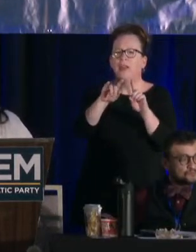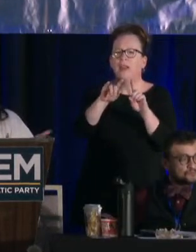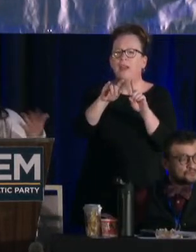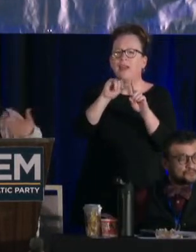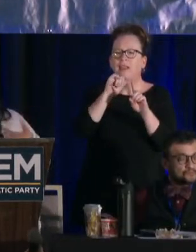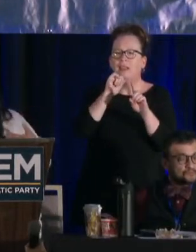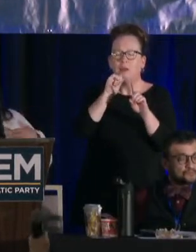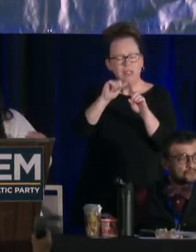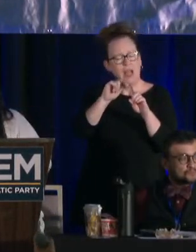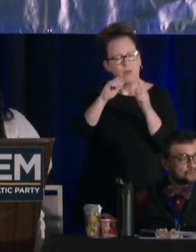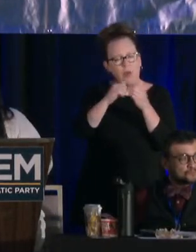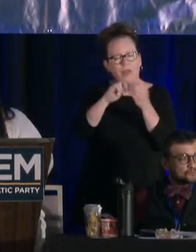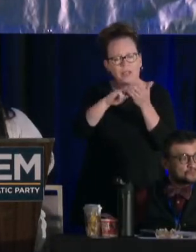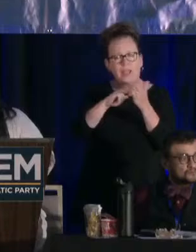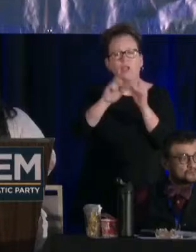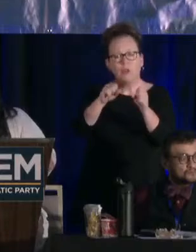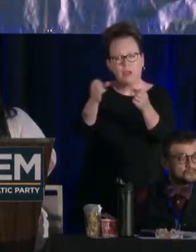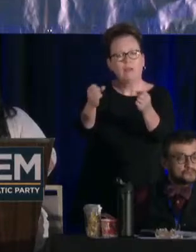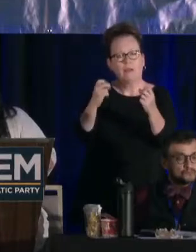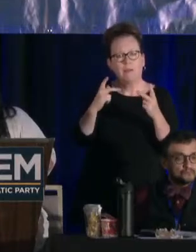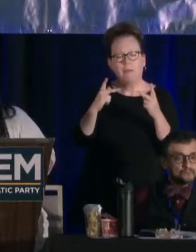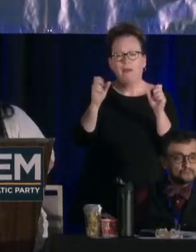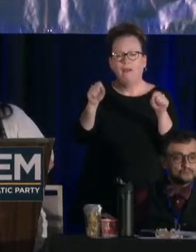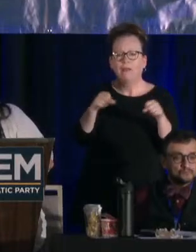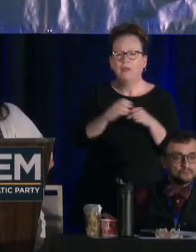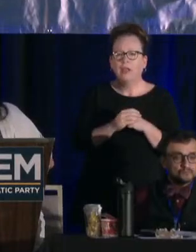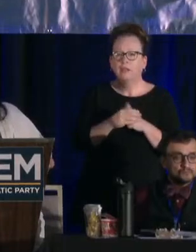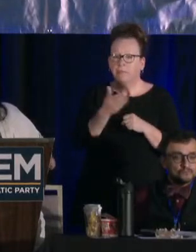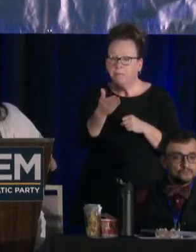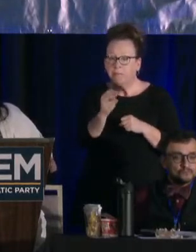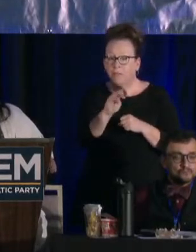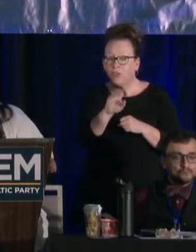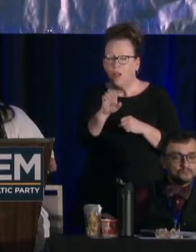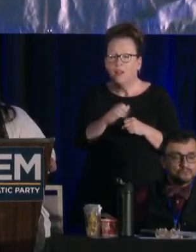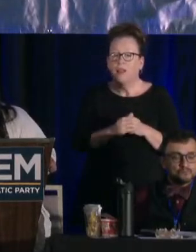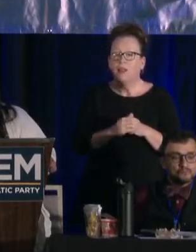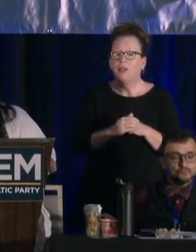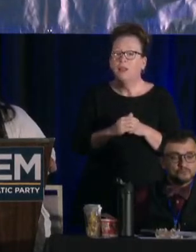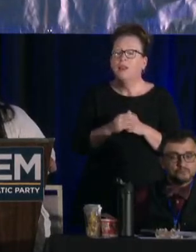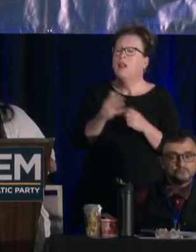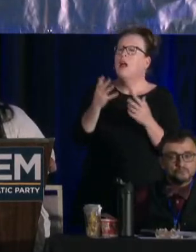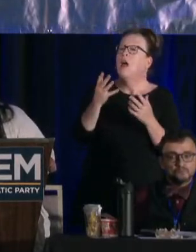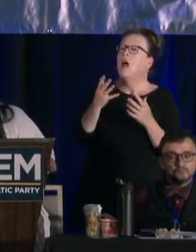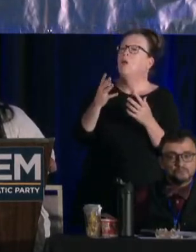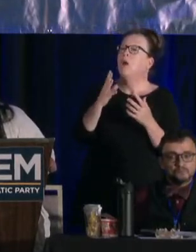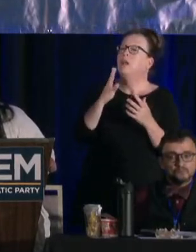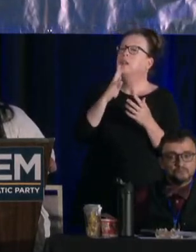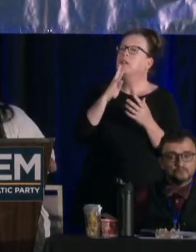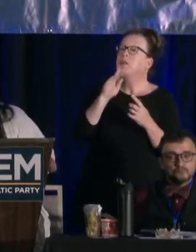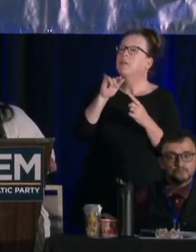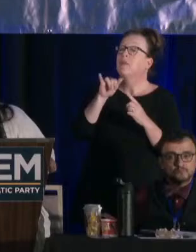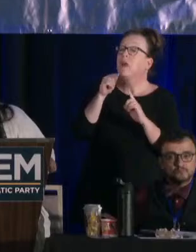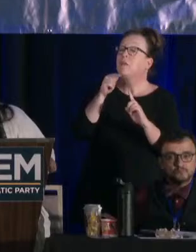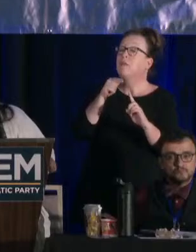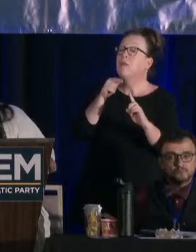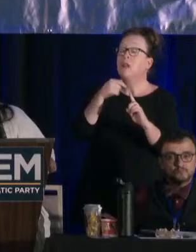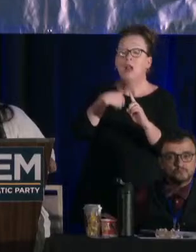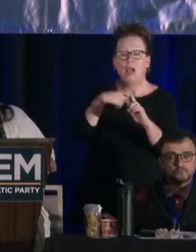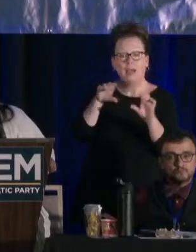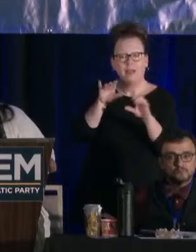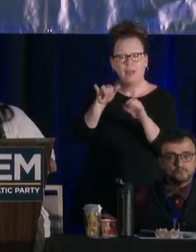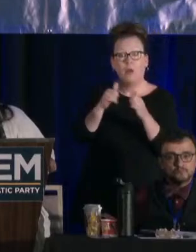he intended, he can come back to us. Michelle. I just wanted to speak to that. I did that with